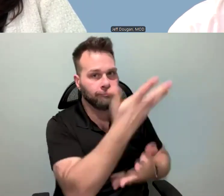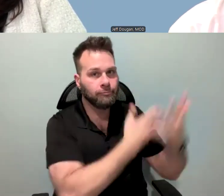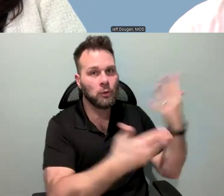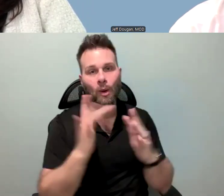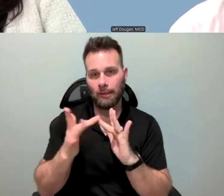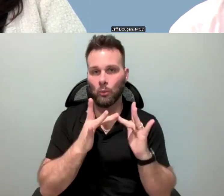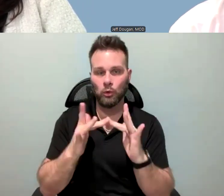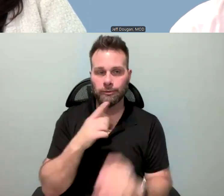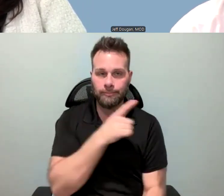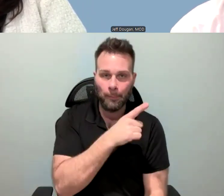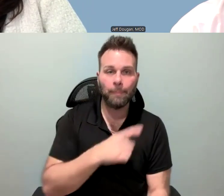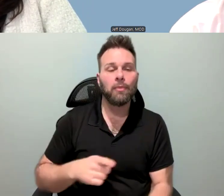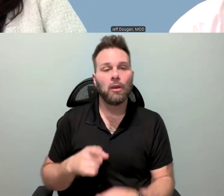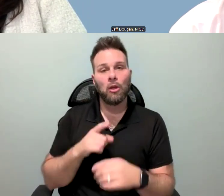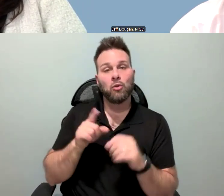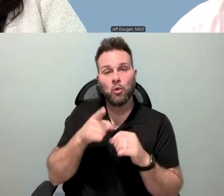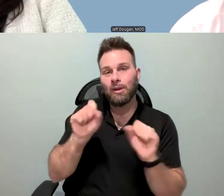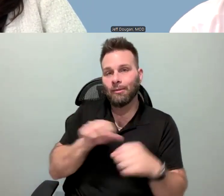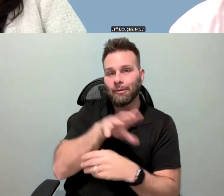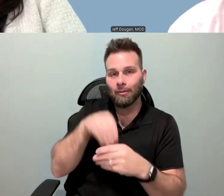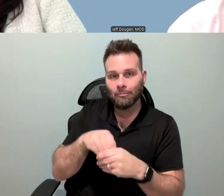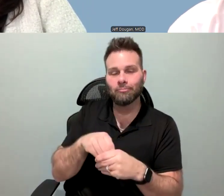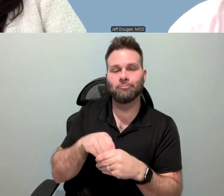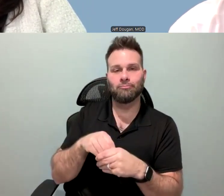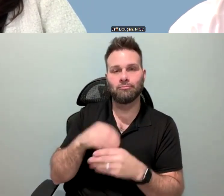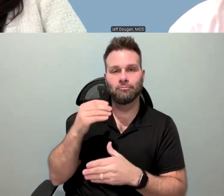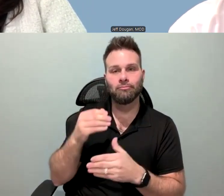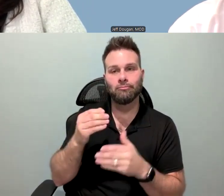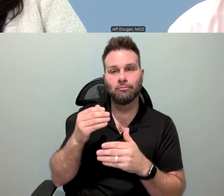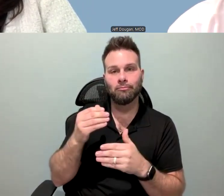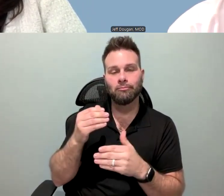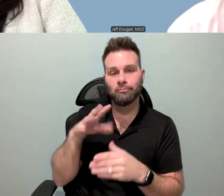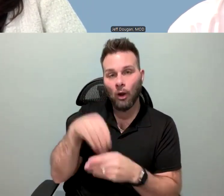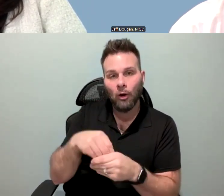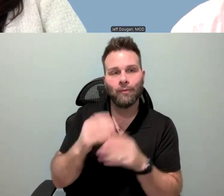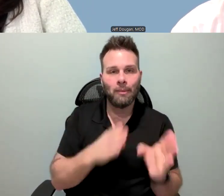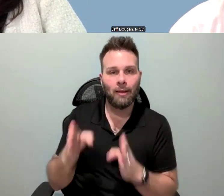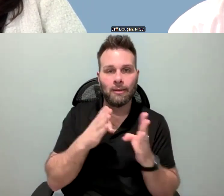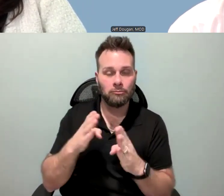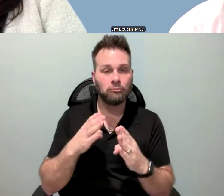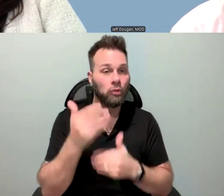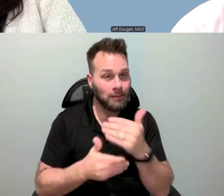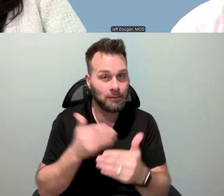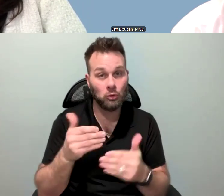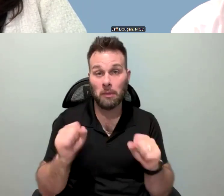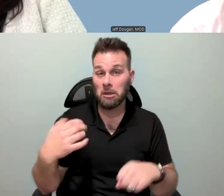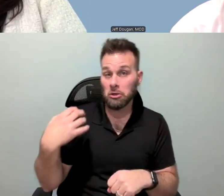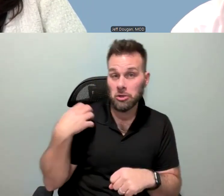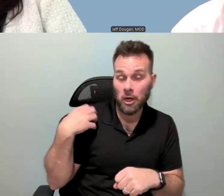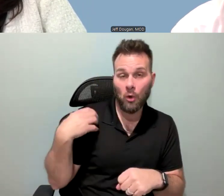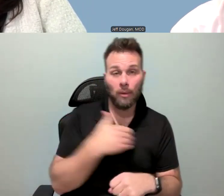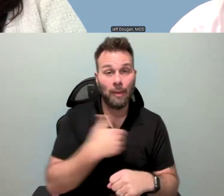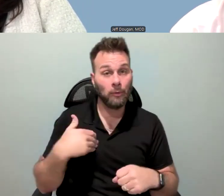of the planning process. So commissions or the chairperson or a member of the commission, should